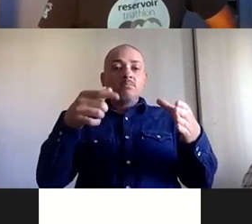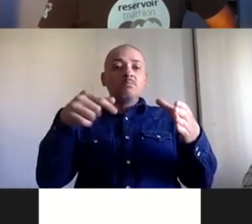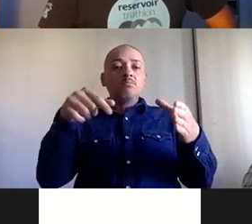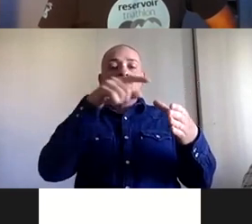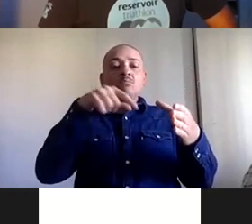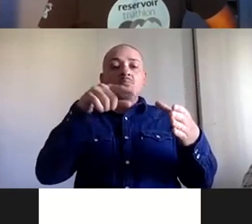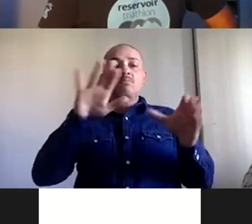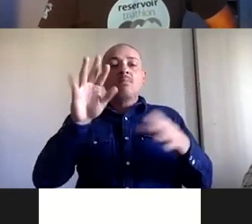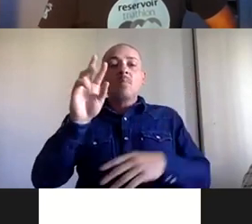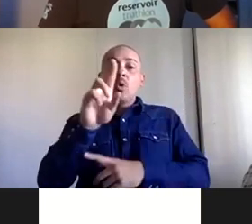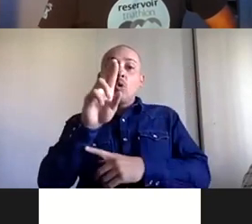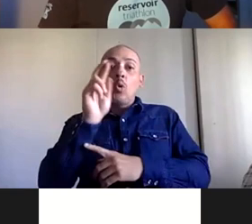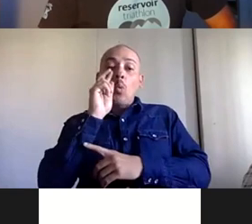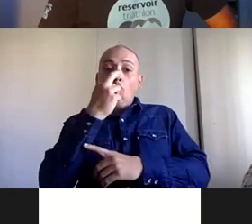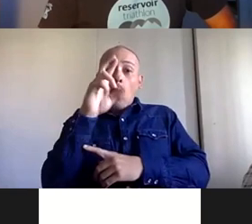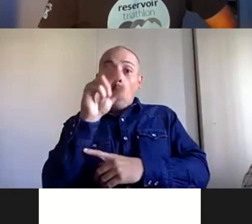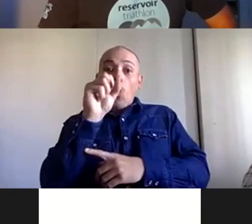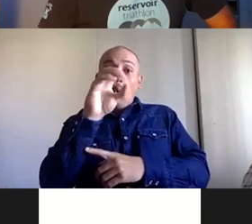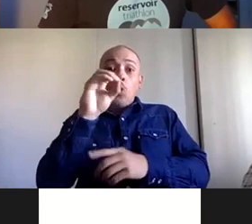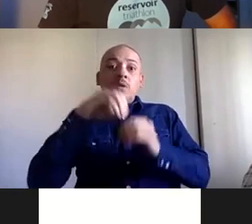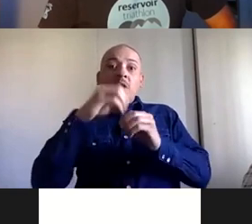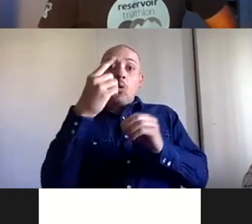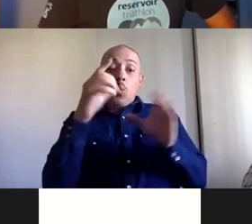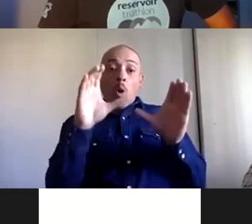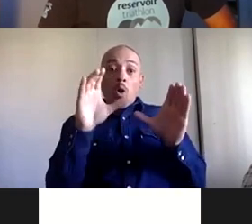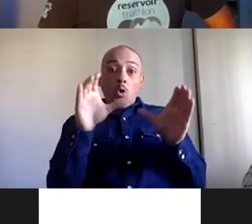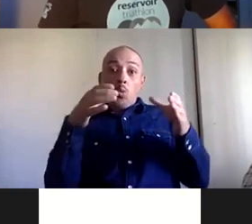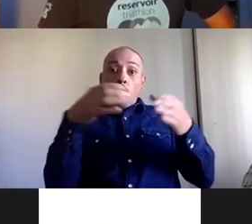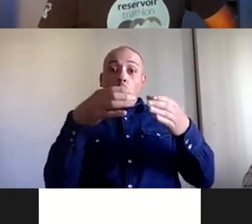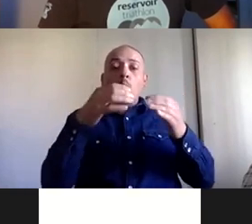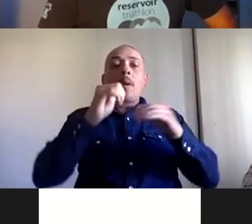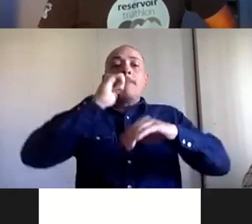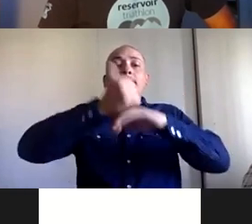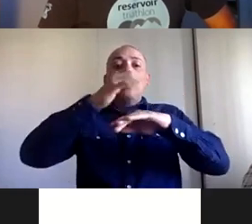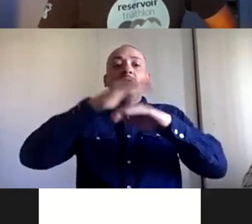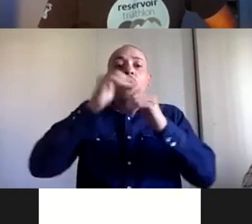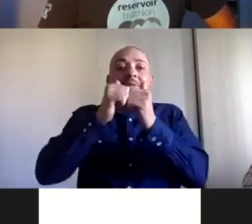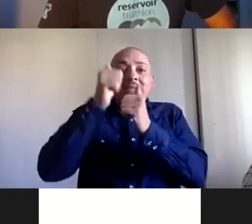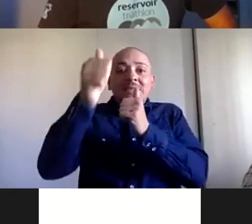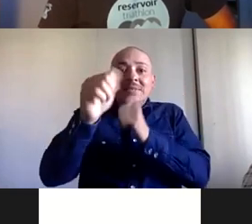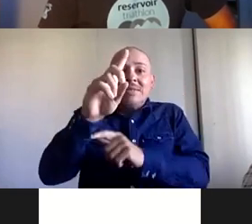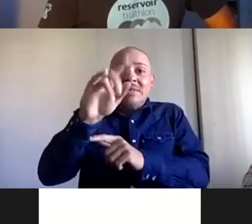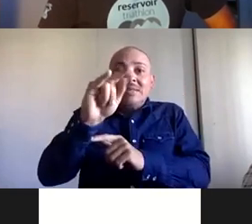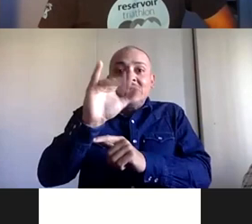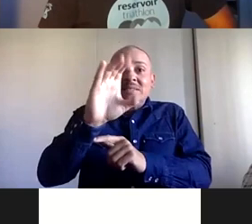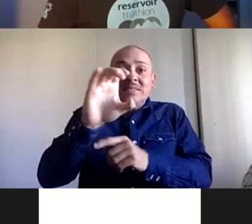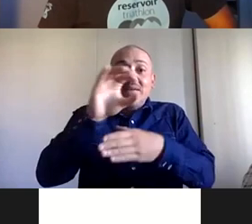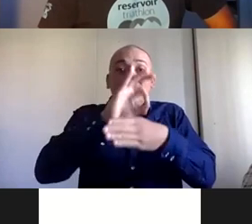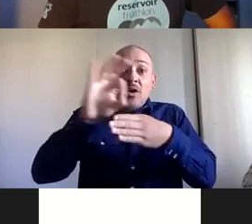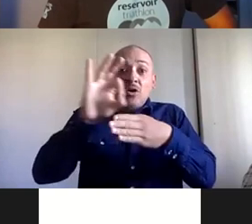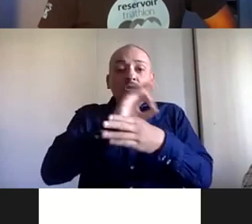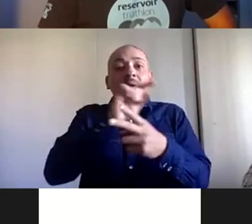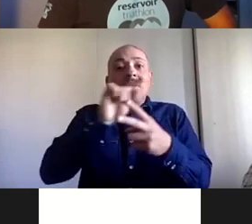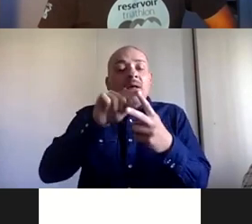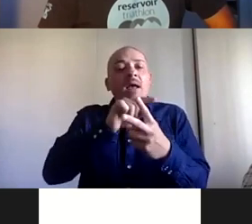rows into groups based off of some distance function, and then you sort of group them like